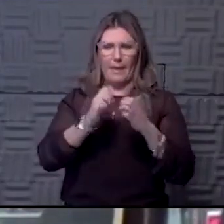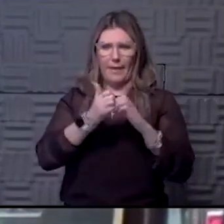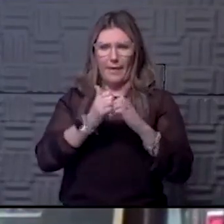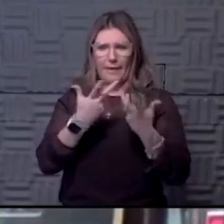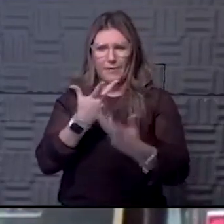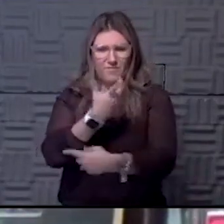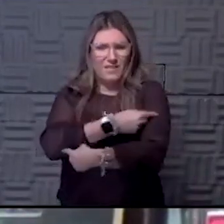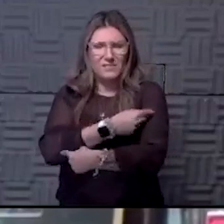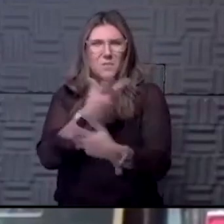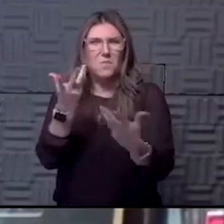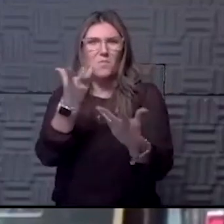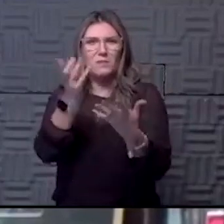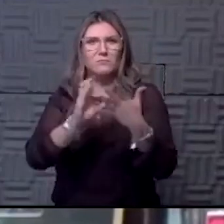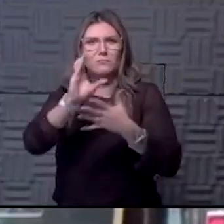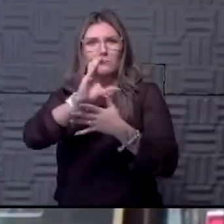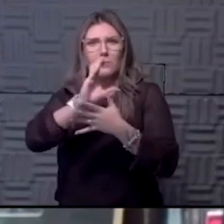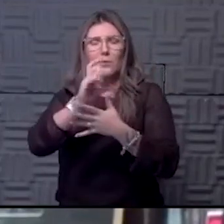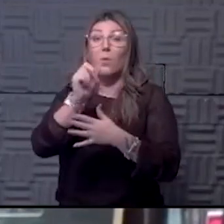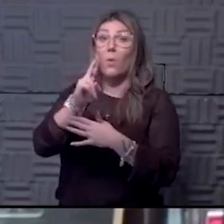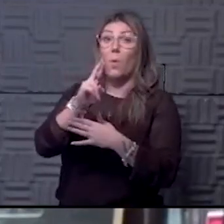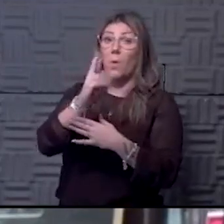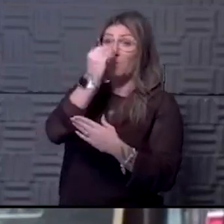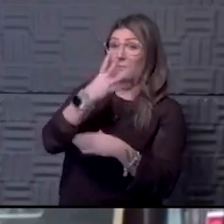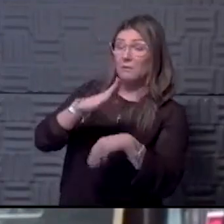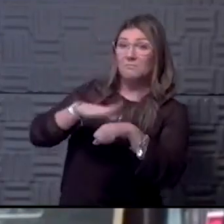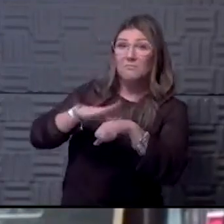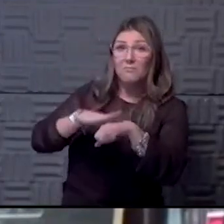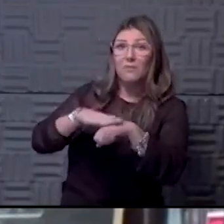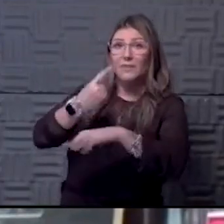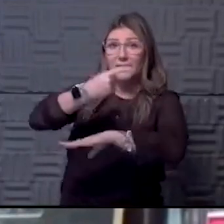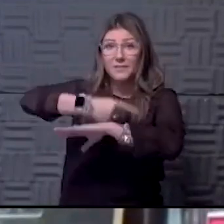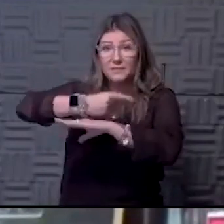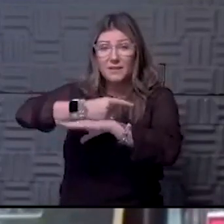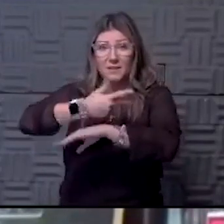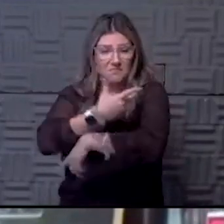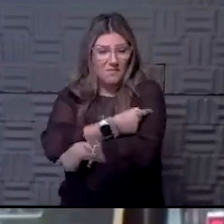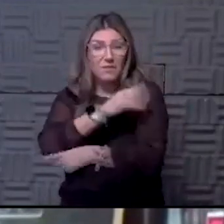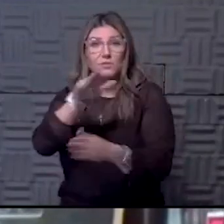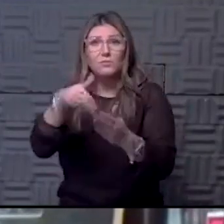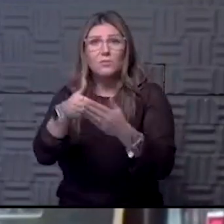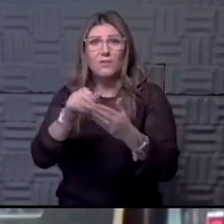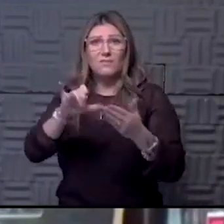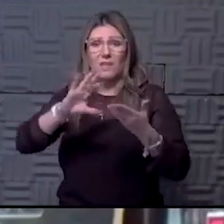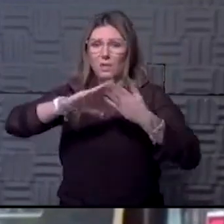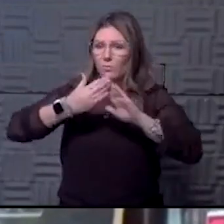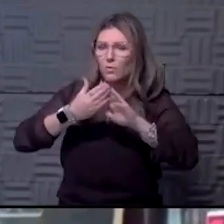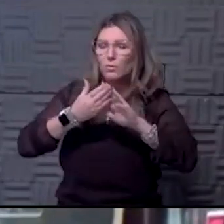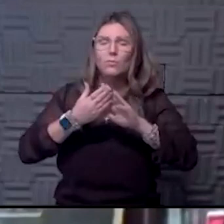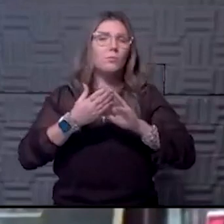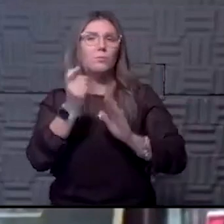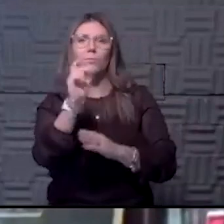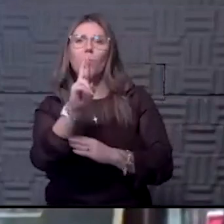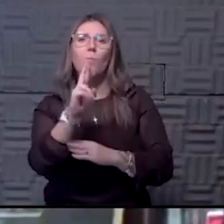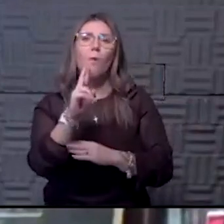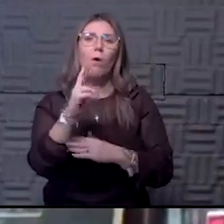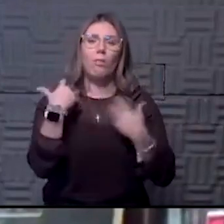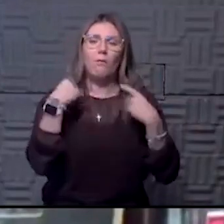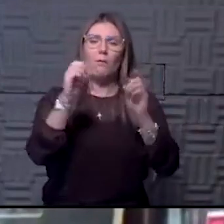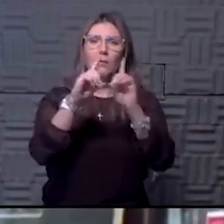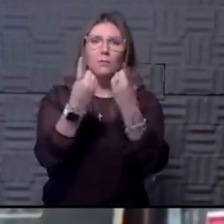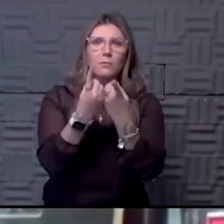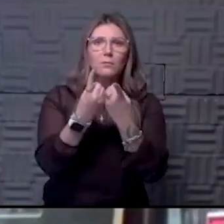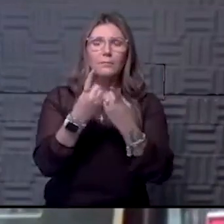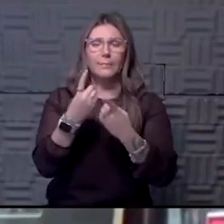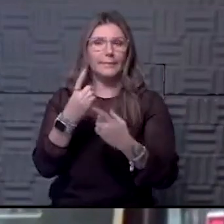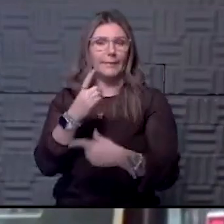to notify people maybe till the day that the vaccine arrives in that community, at that health department, at that vaccine